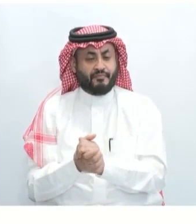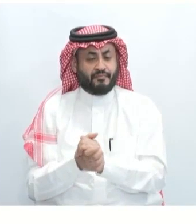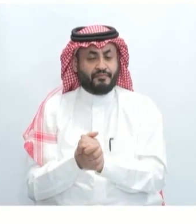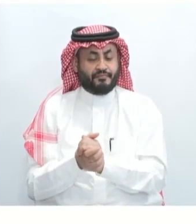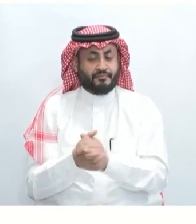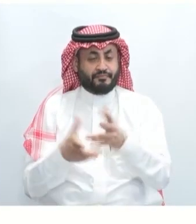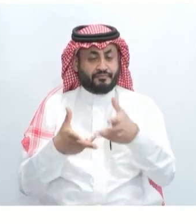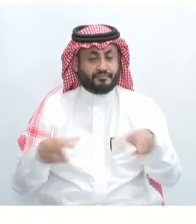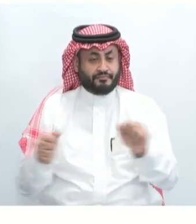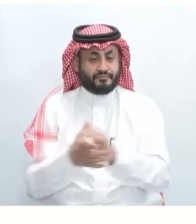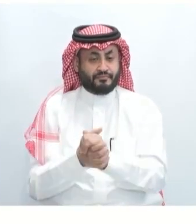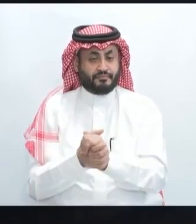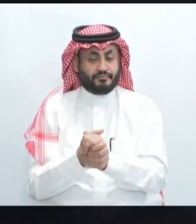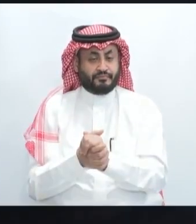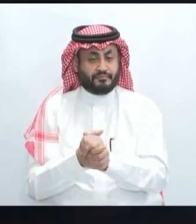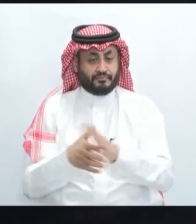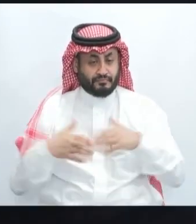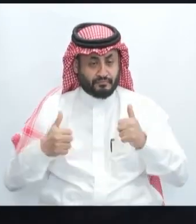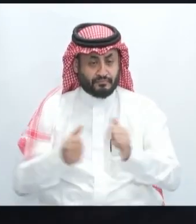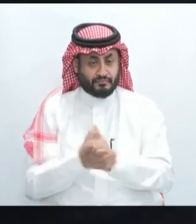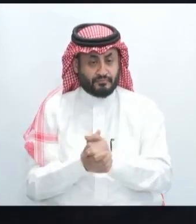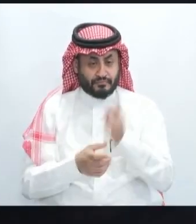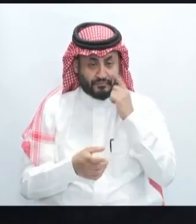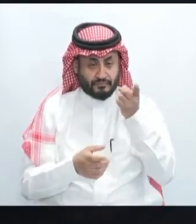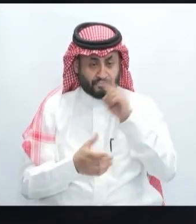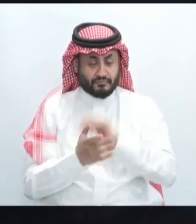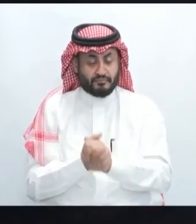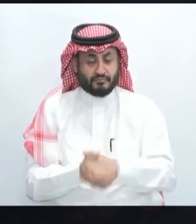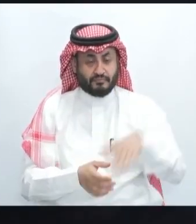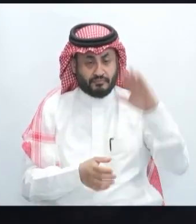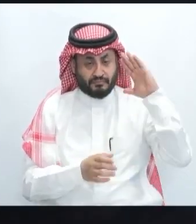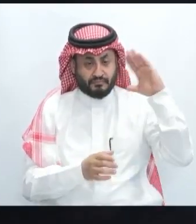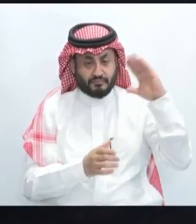So this is the end of our lesson today. I hope you enjoy it. See you next time. Assalamu alaikum wa rahmatullahi wa barakatuh.